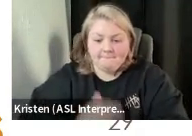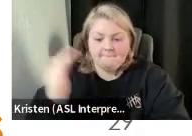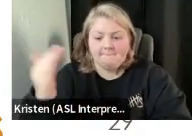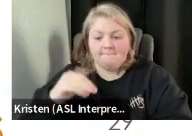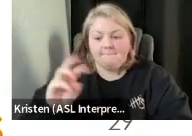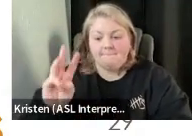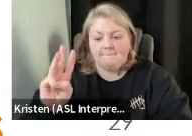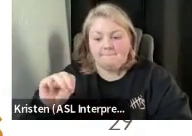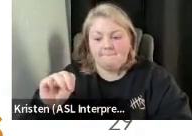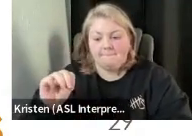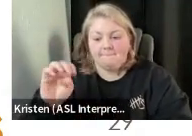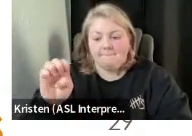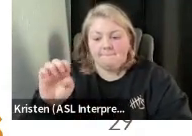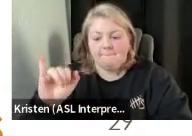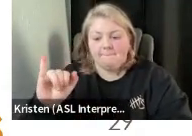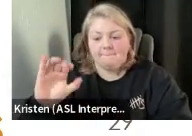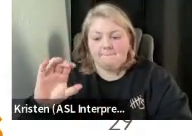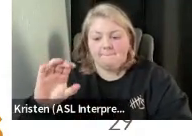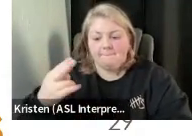hand raised.